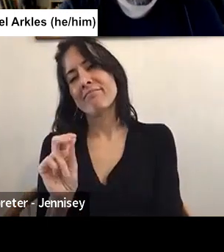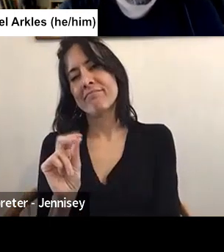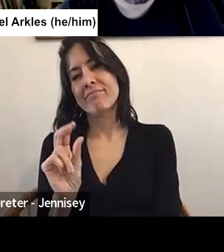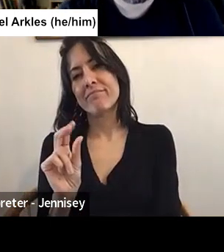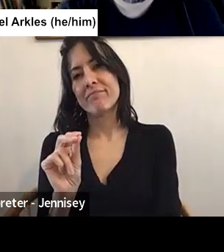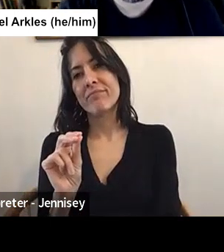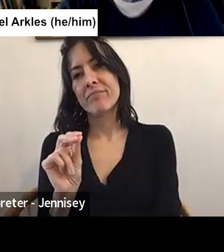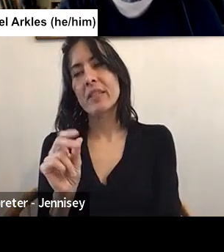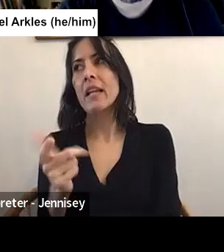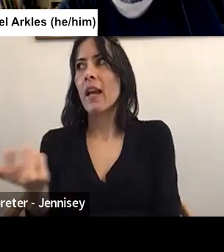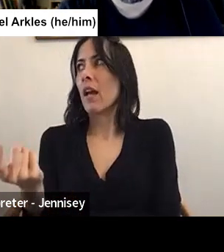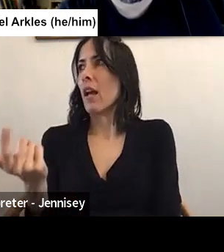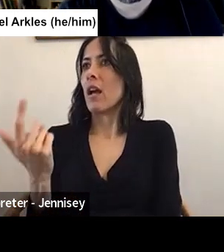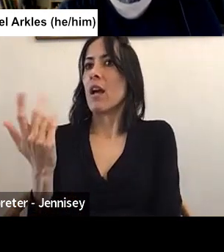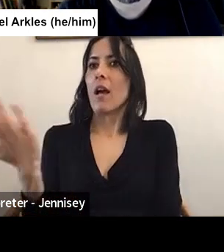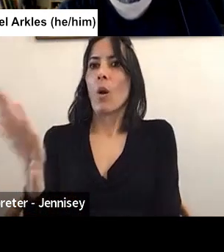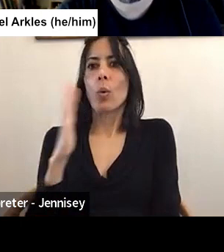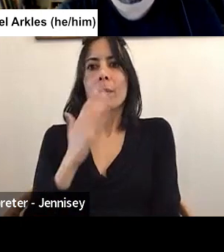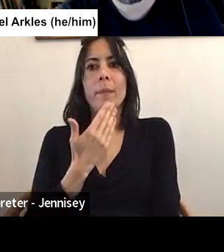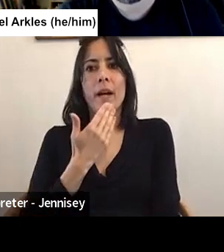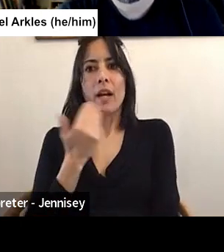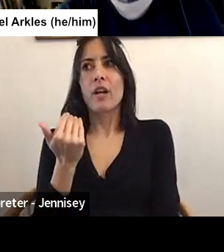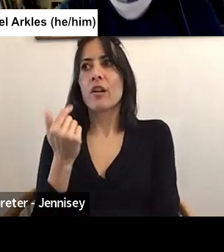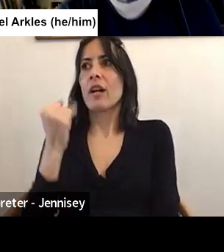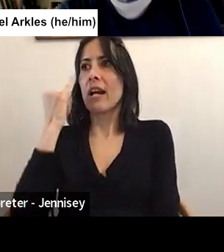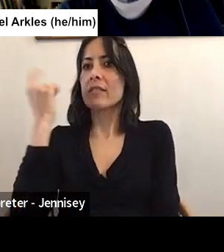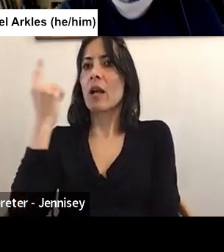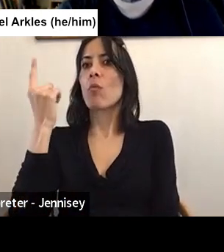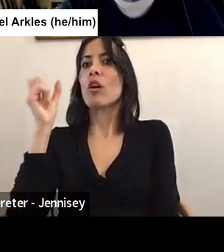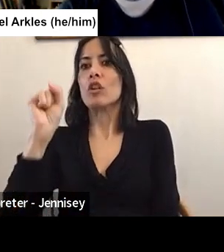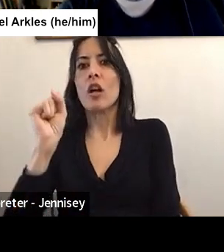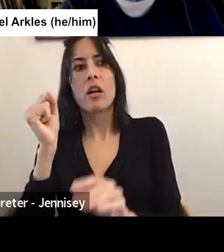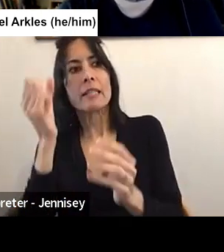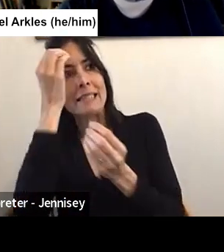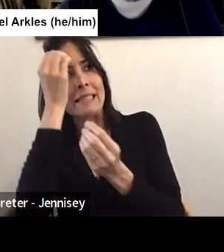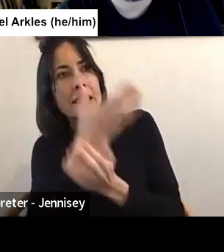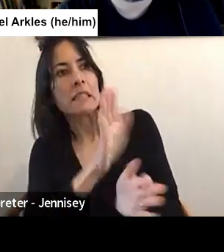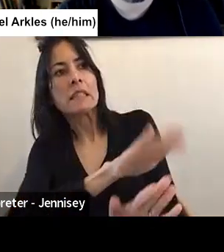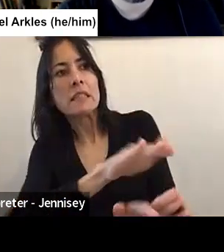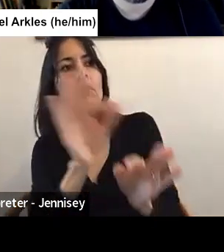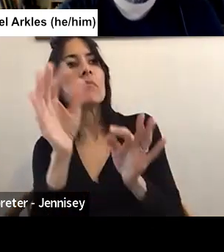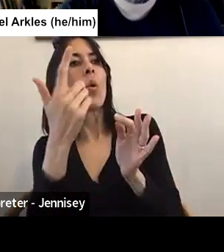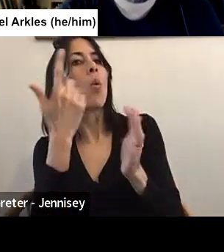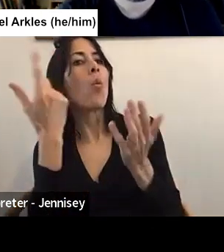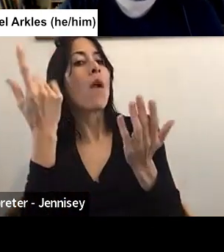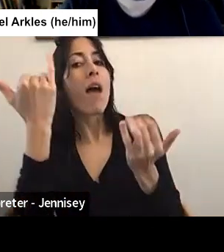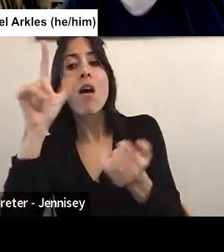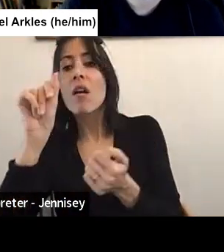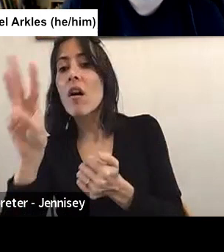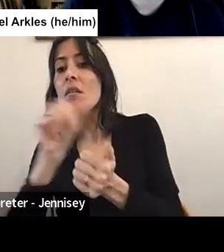mind like that, right? It would have been nice to have someone come into the prisons and explain to them what's going to happen. So to me, prison abolition looks